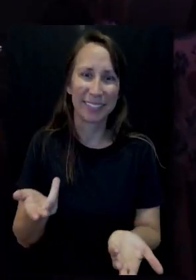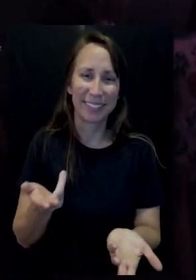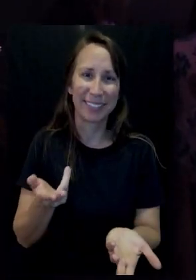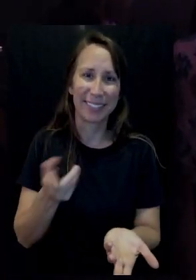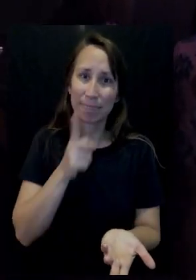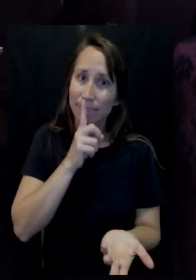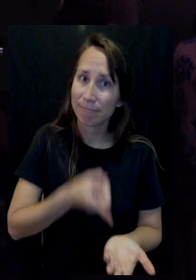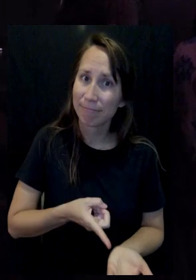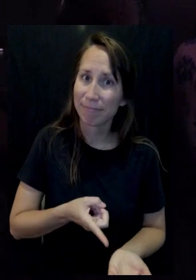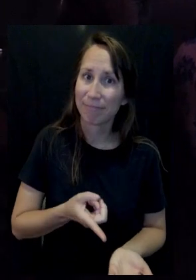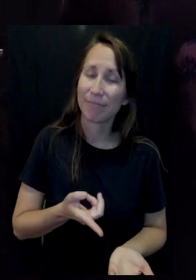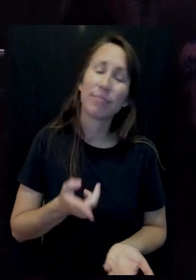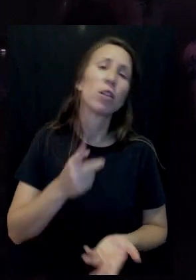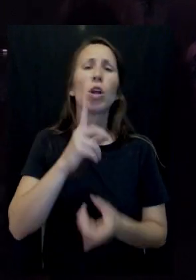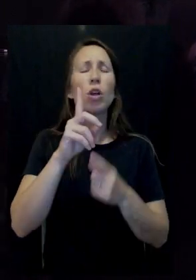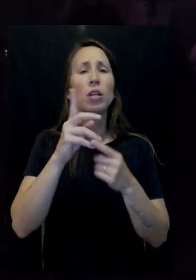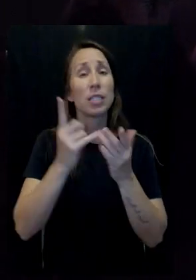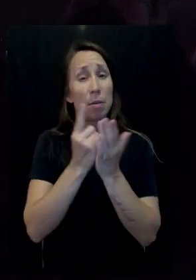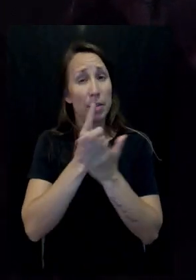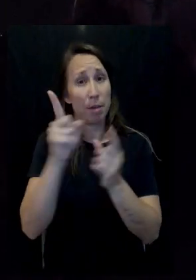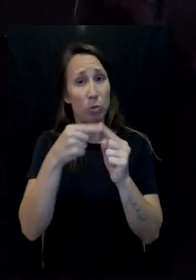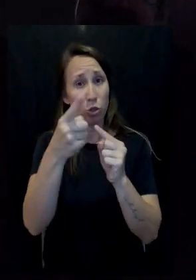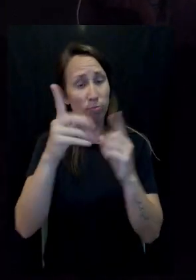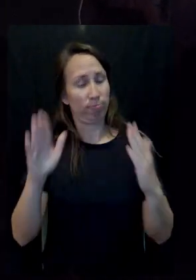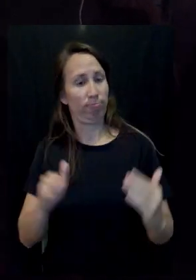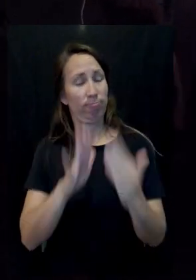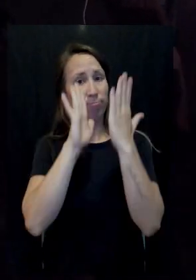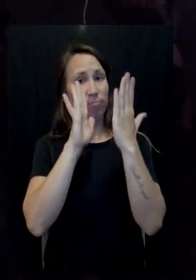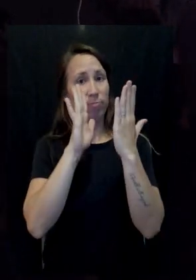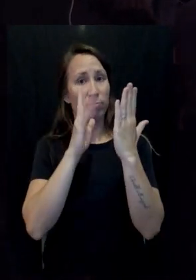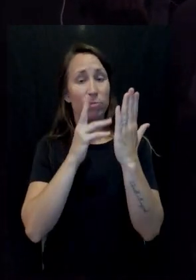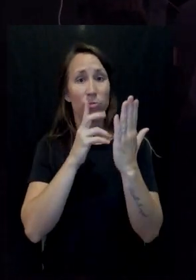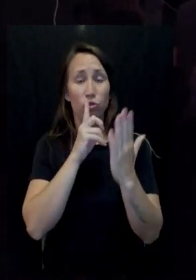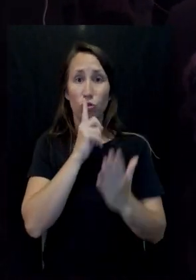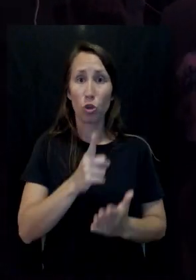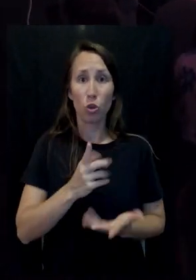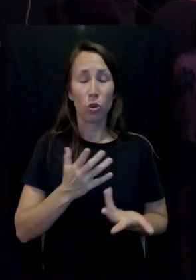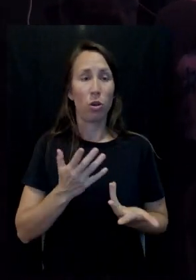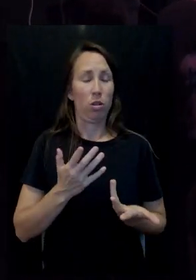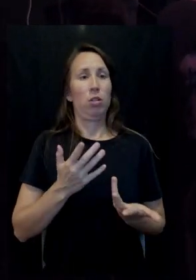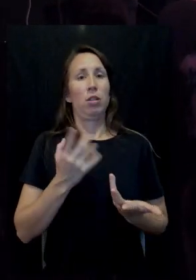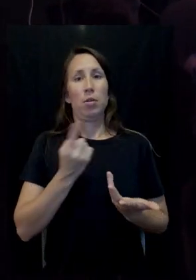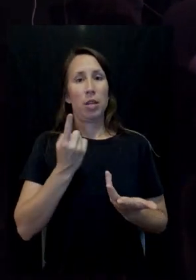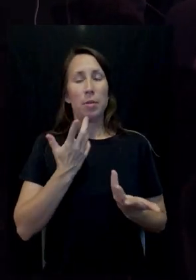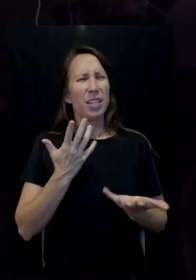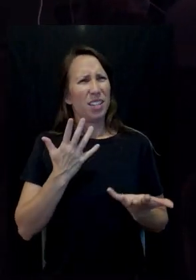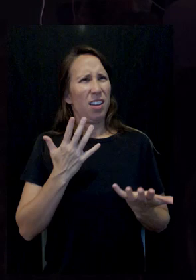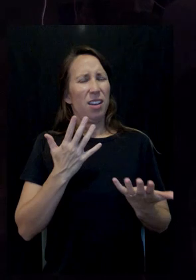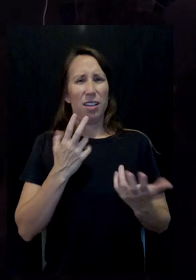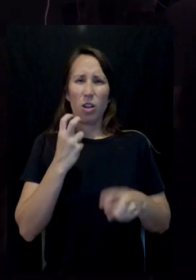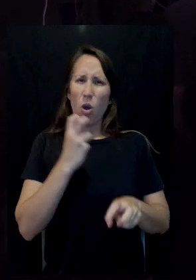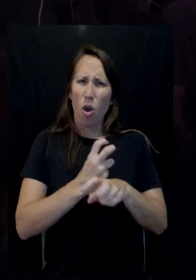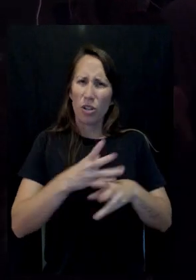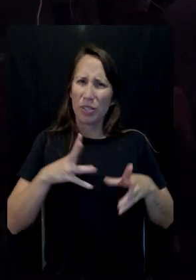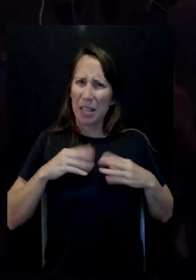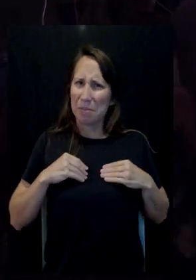And sometimes when you're confronted with truth, it can be so confronting that it's just sometimes it's difficult to accept.